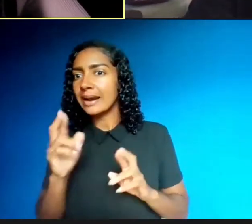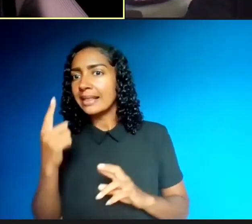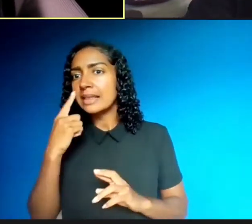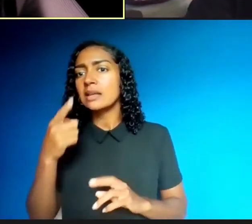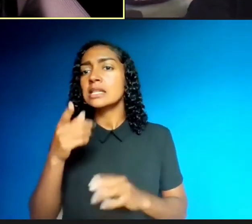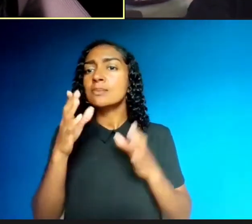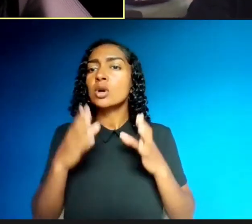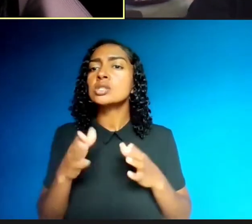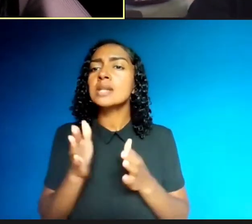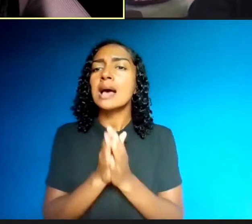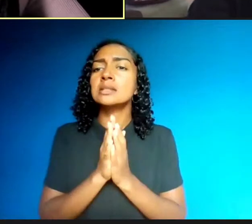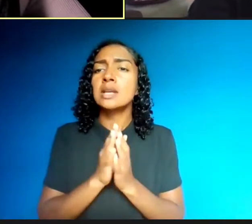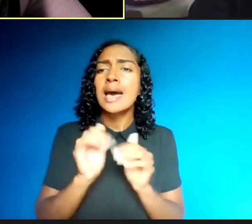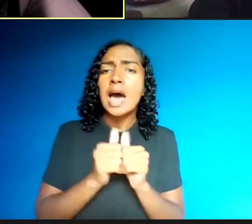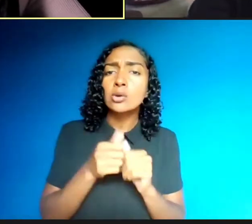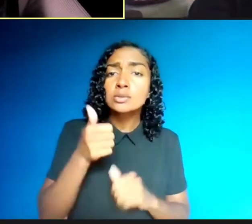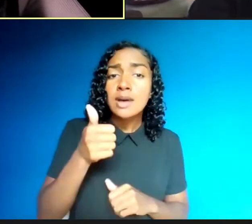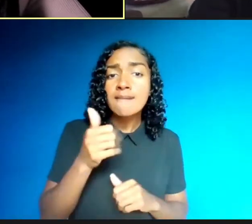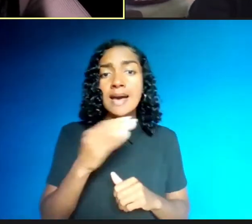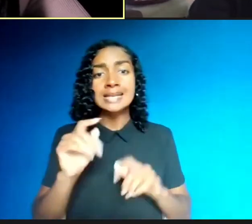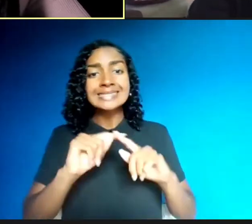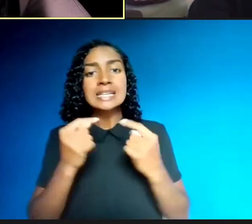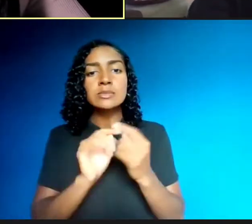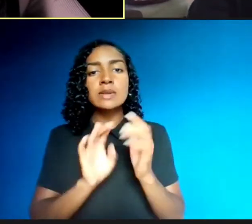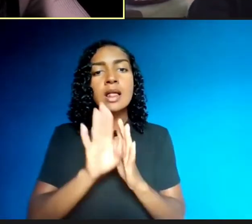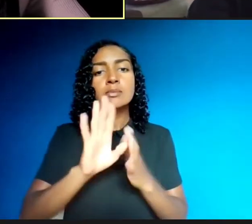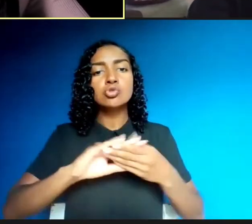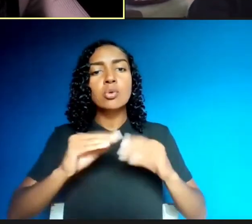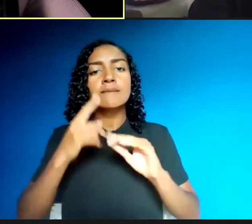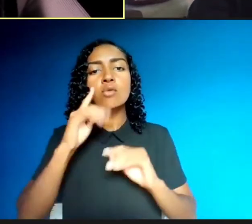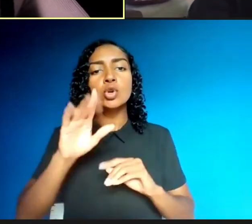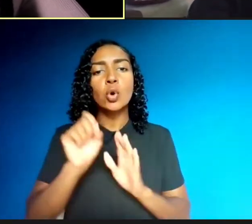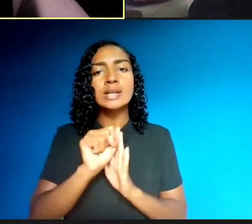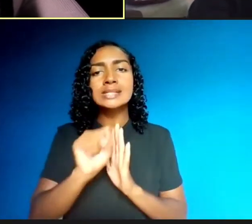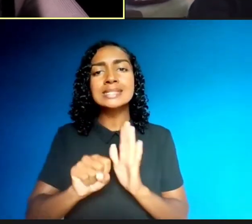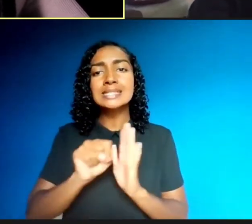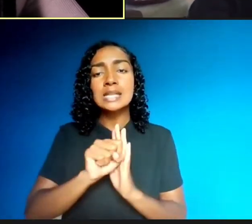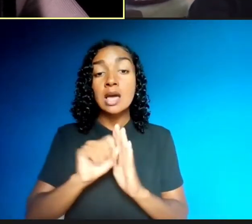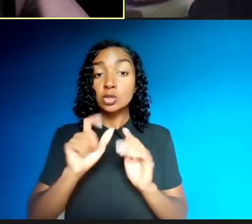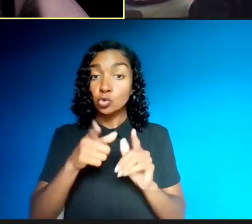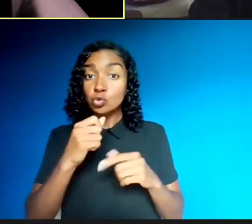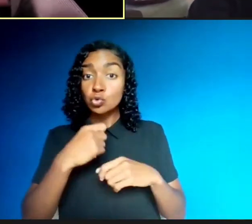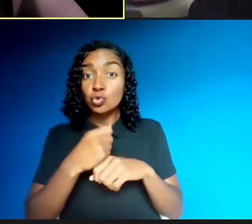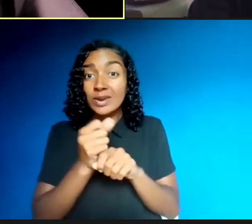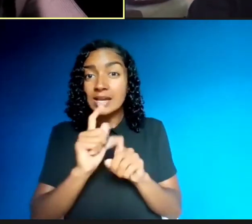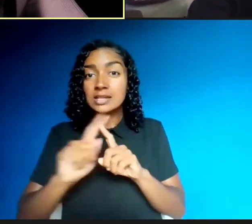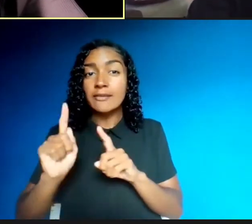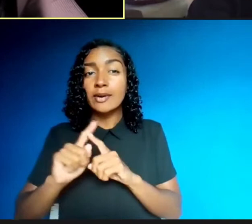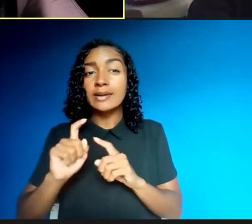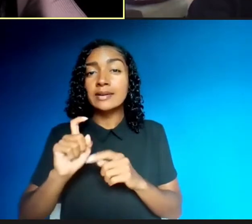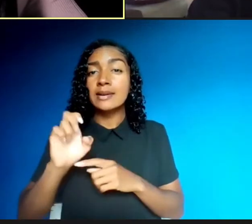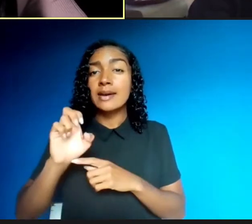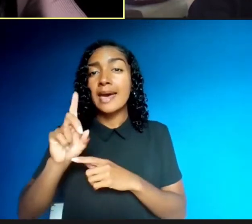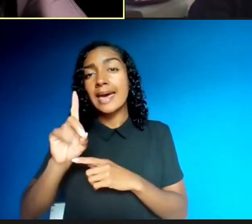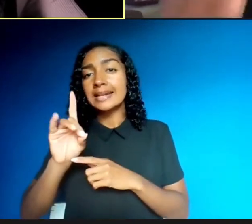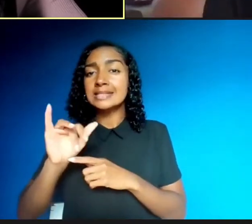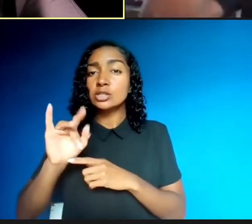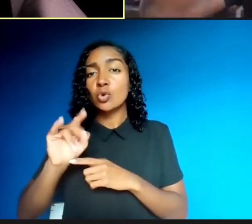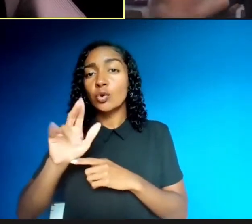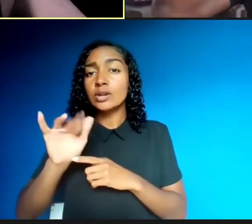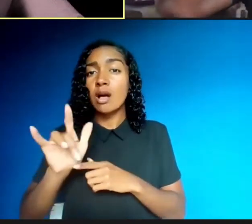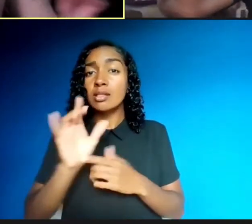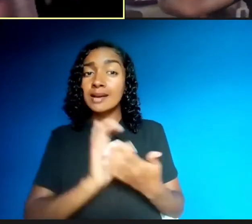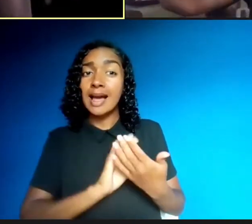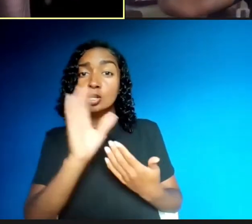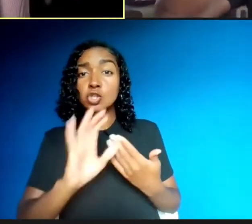how do you and your team develop the stories for your season, and do you create an editorial calendar? So is there like an overarching theme for the stories